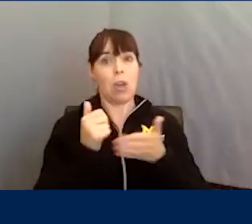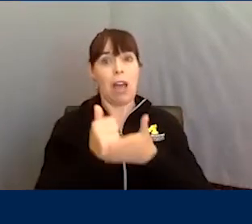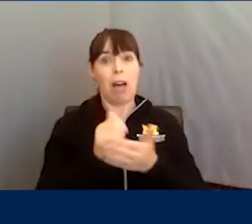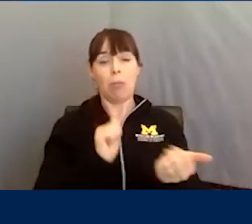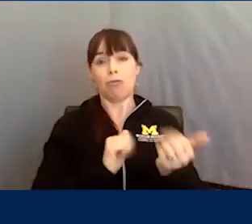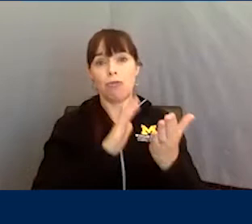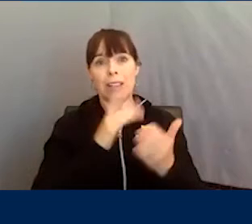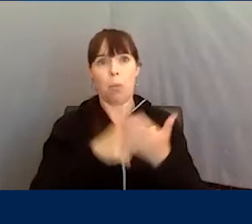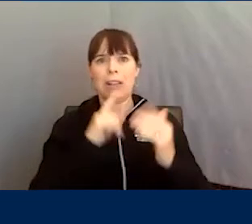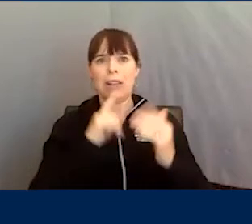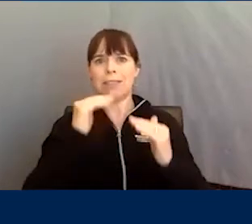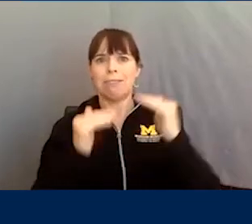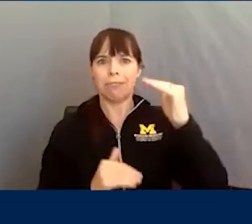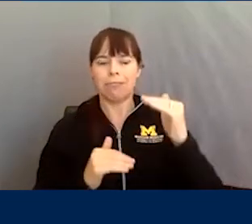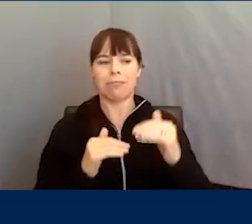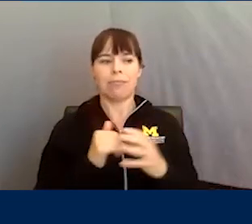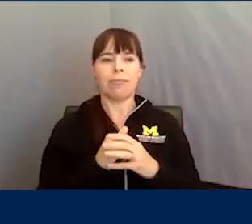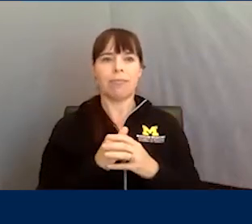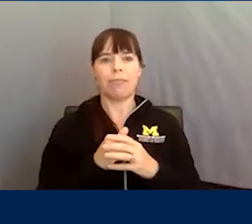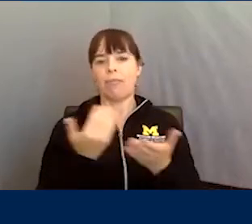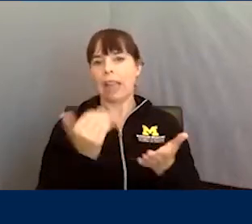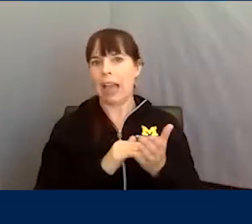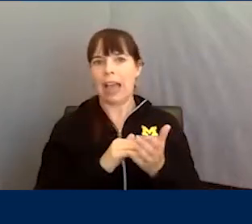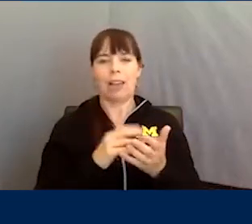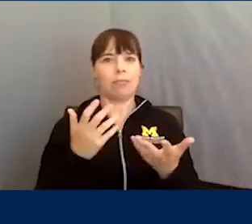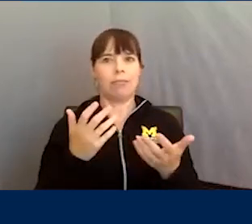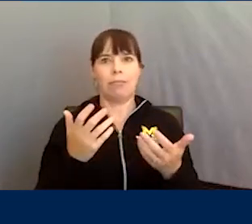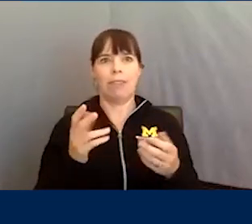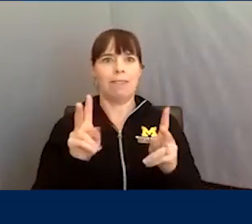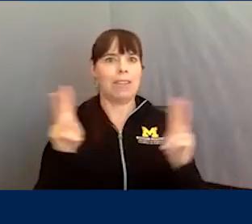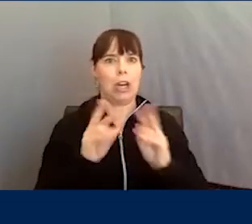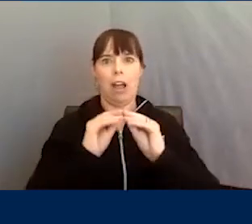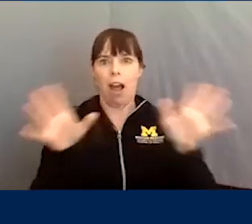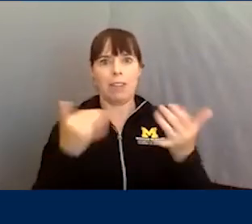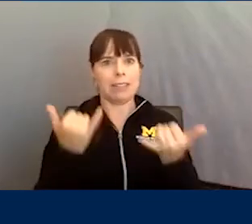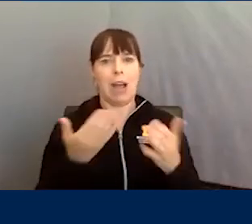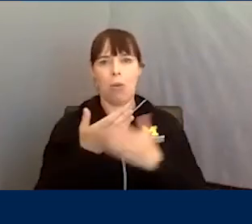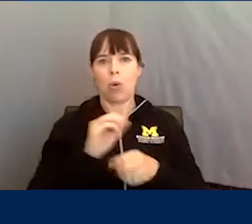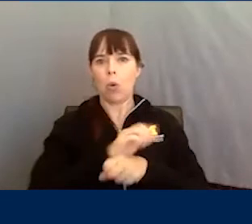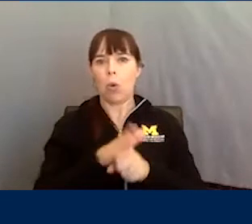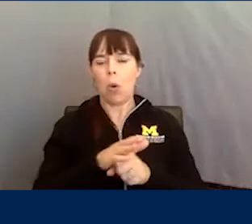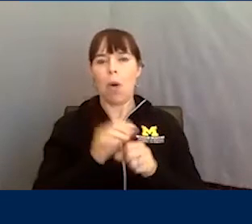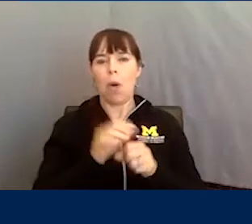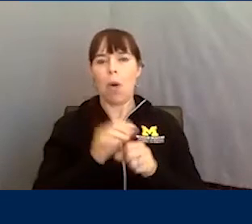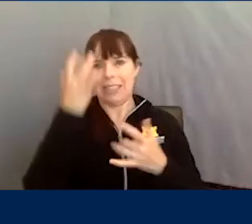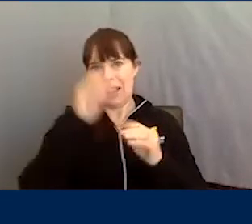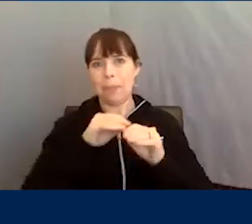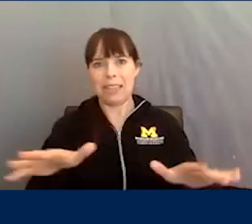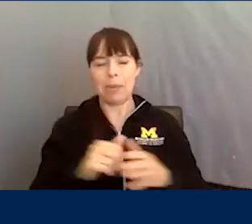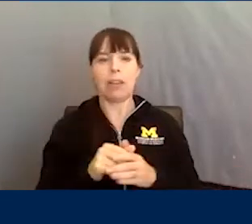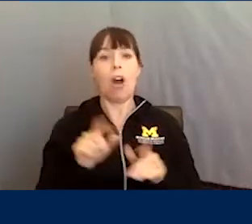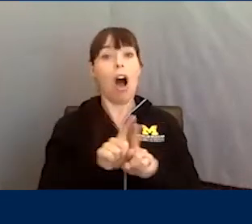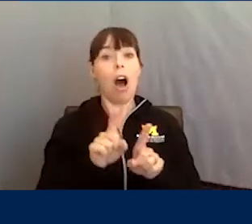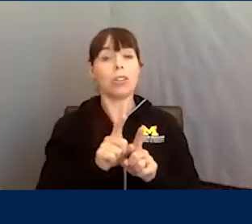the inequities that are, again, in full view through the COVID-19 epidemic. But also in doing that, we